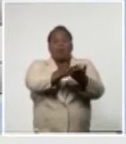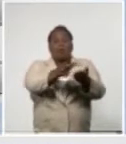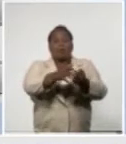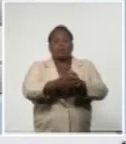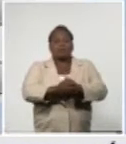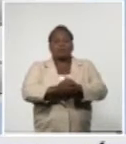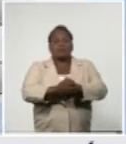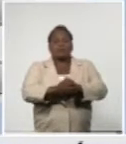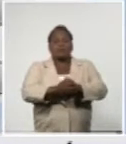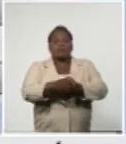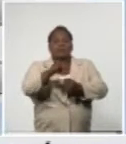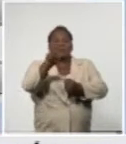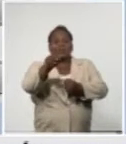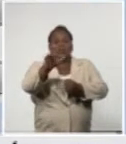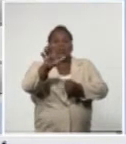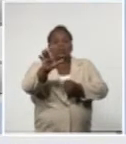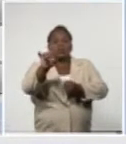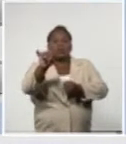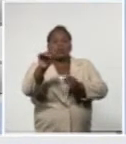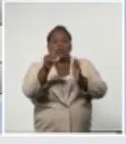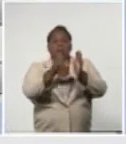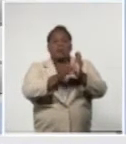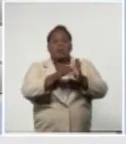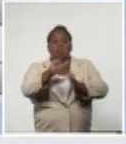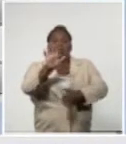already accumulates